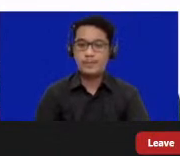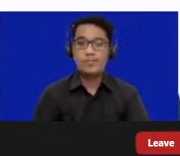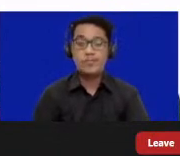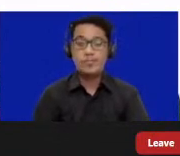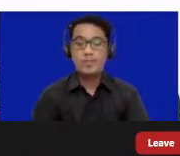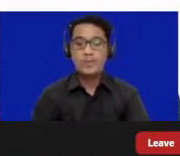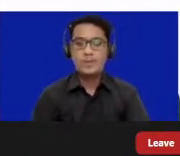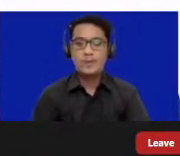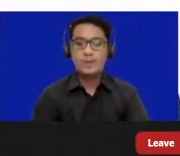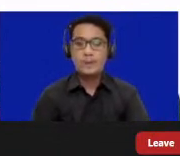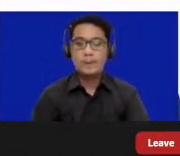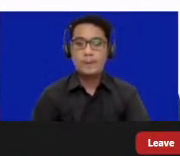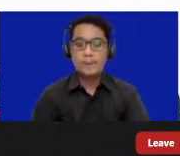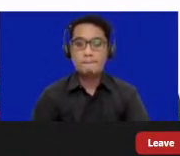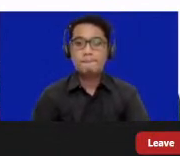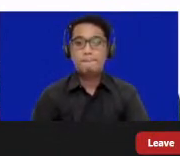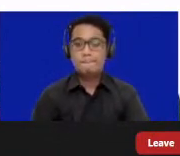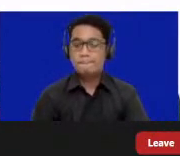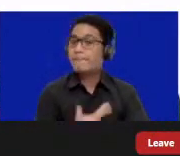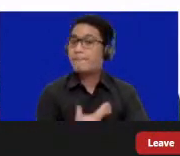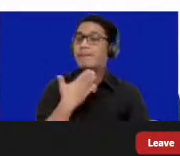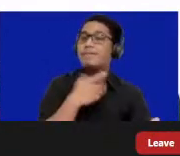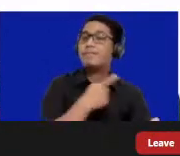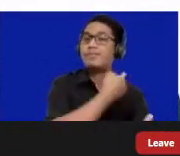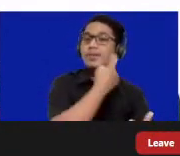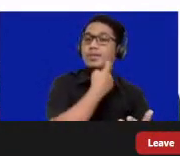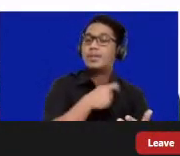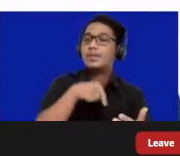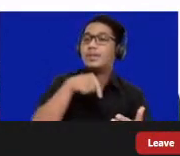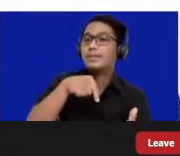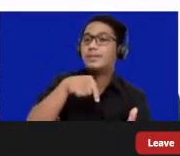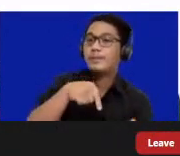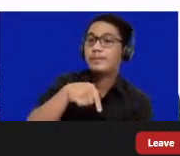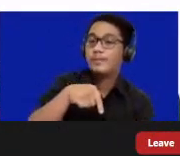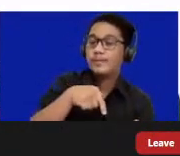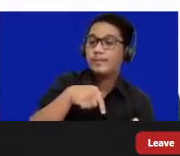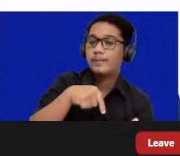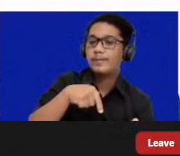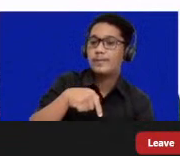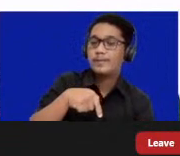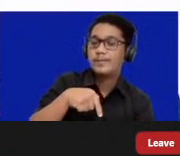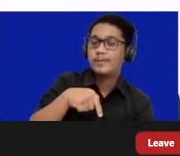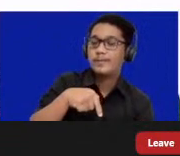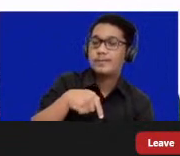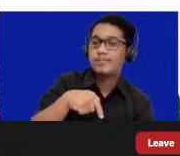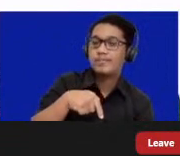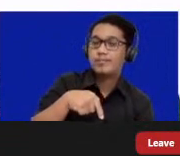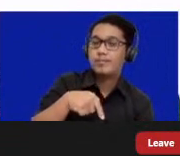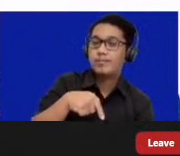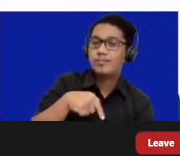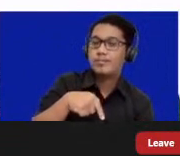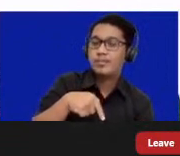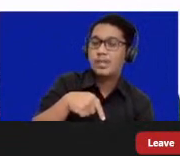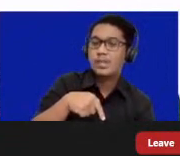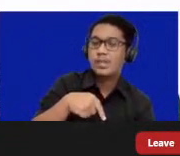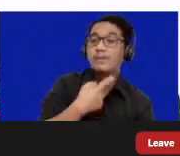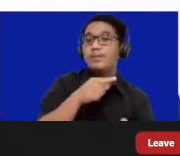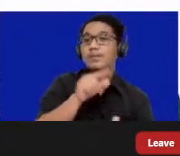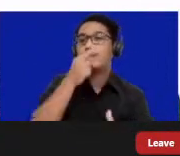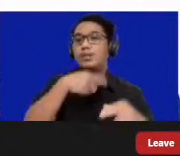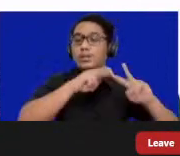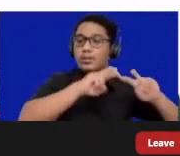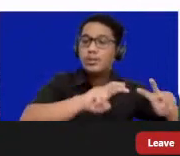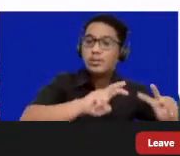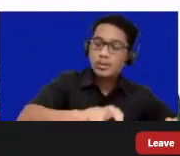about the study for another 5 or 6 PhDs, but let me try to do a little attempt